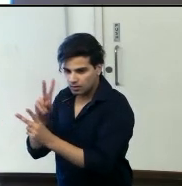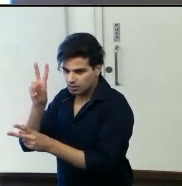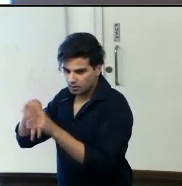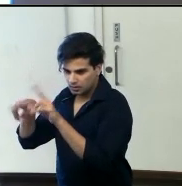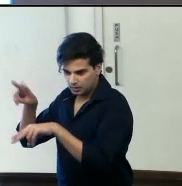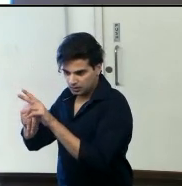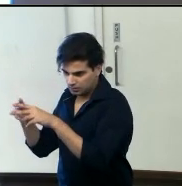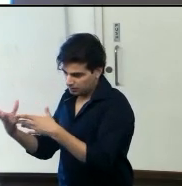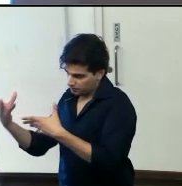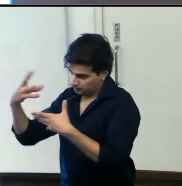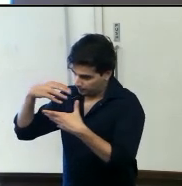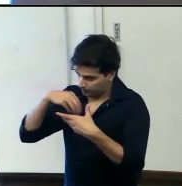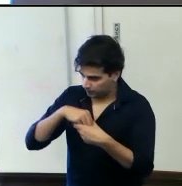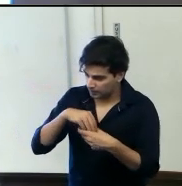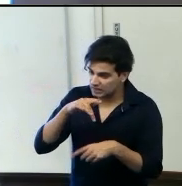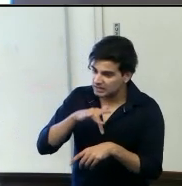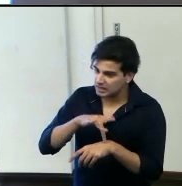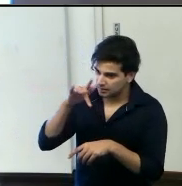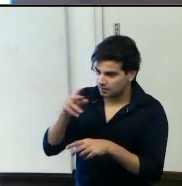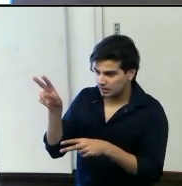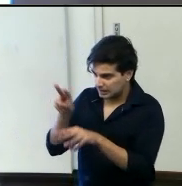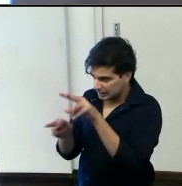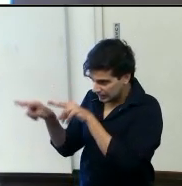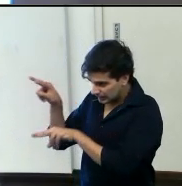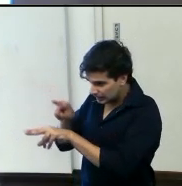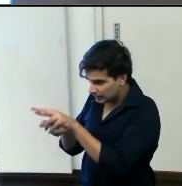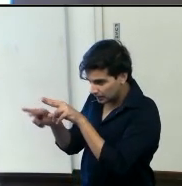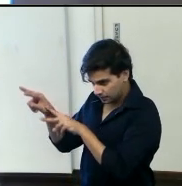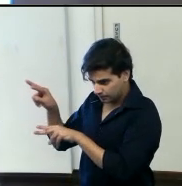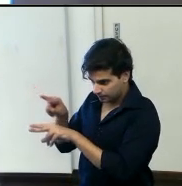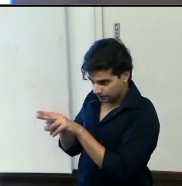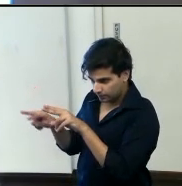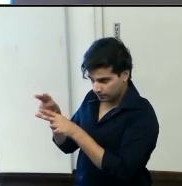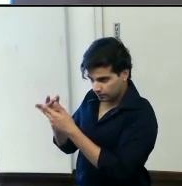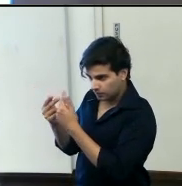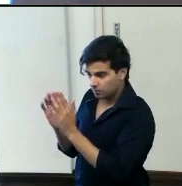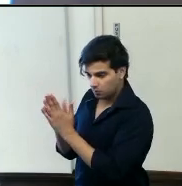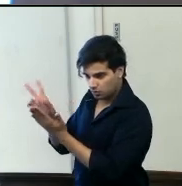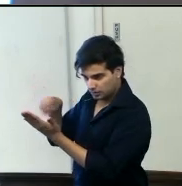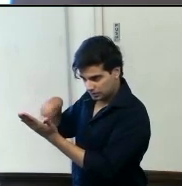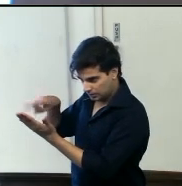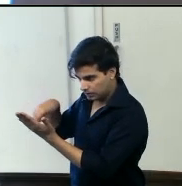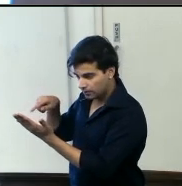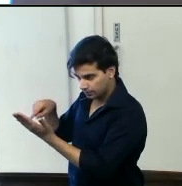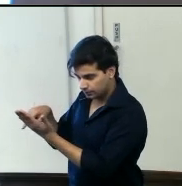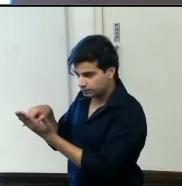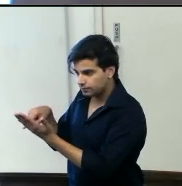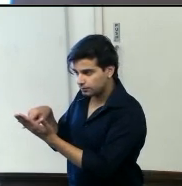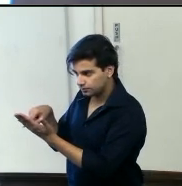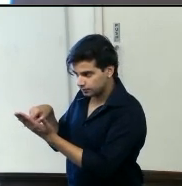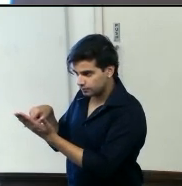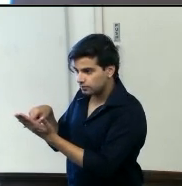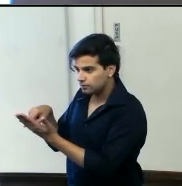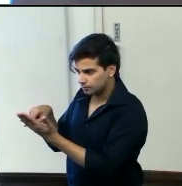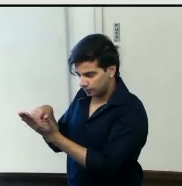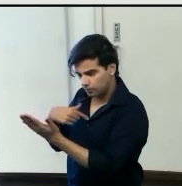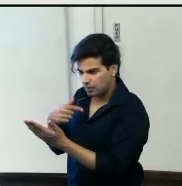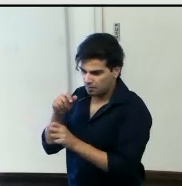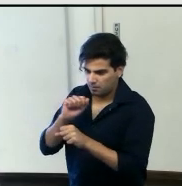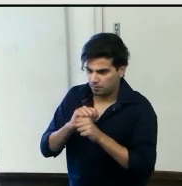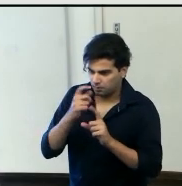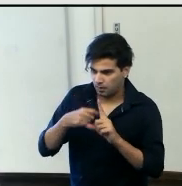the sensibility from my reading is that I am, though I am a walking